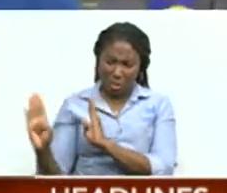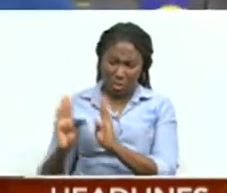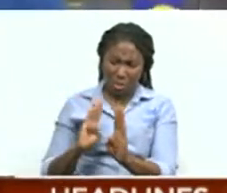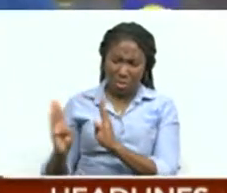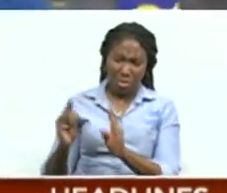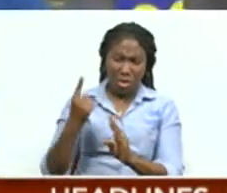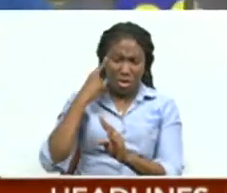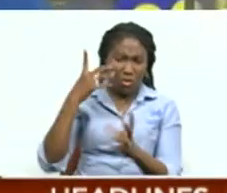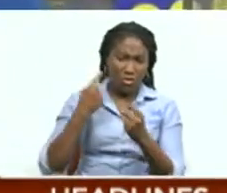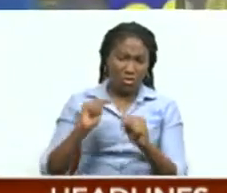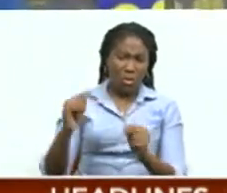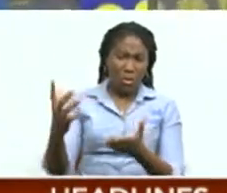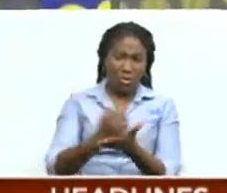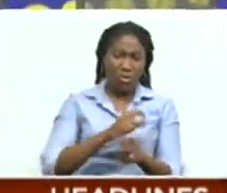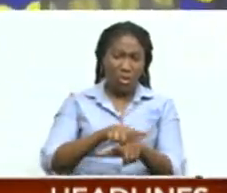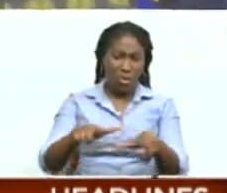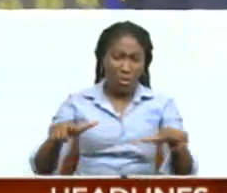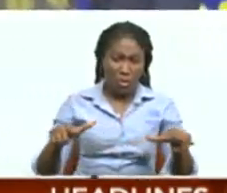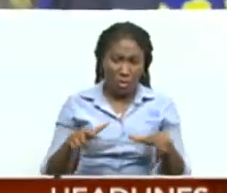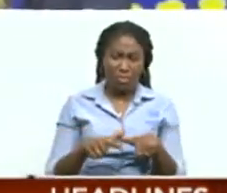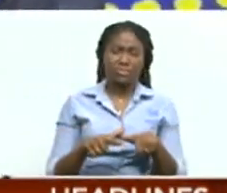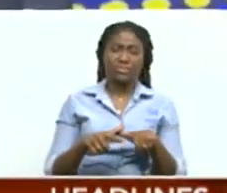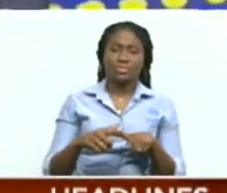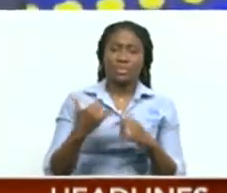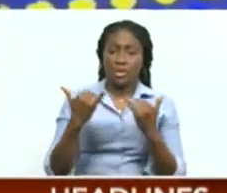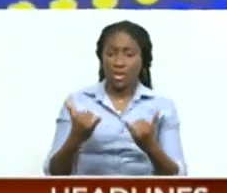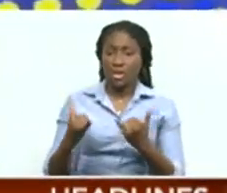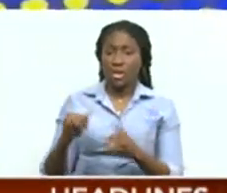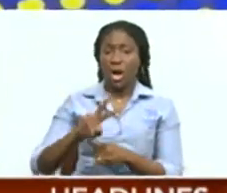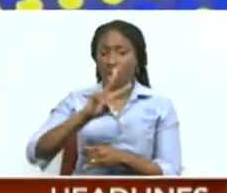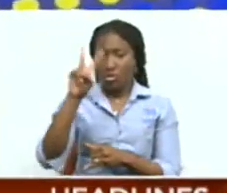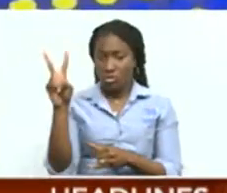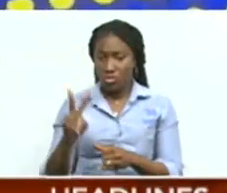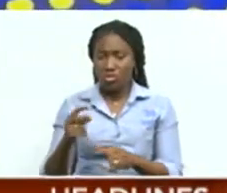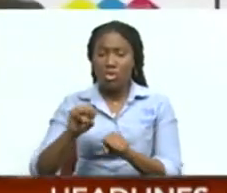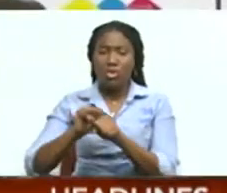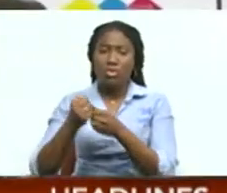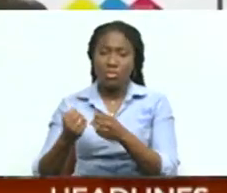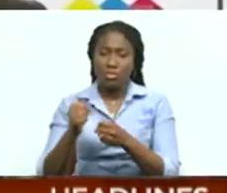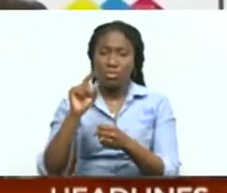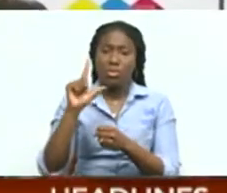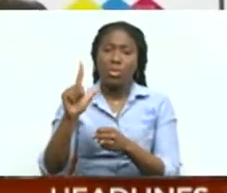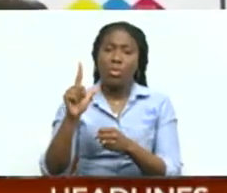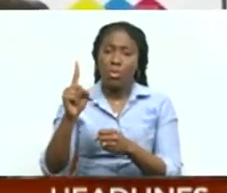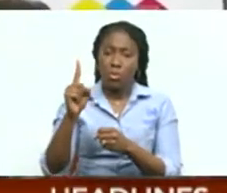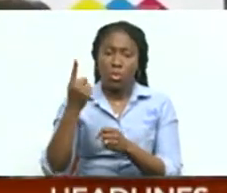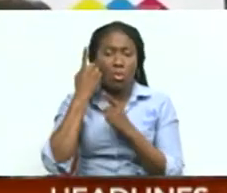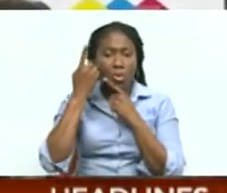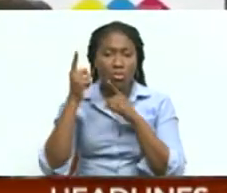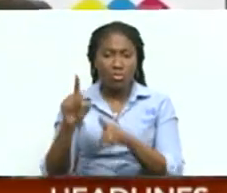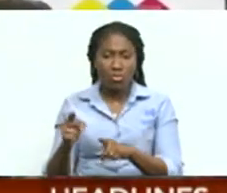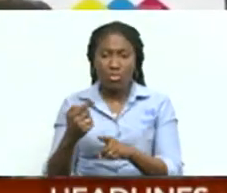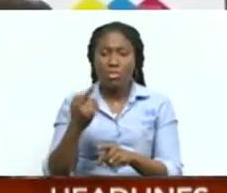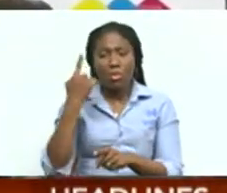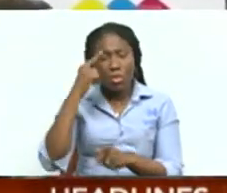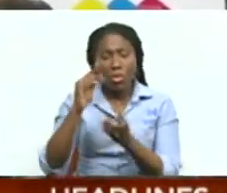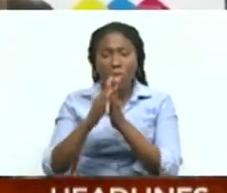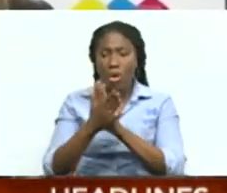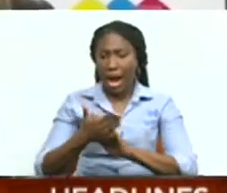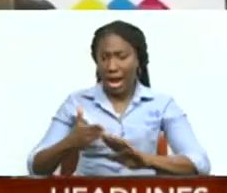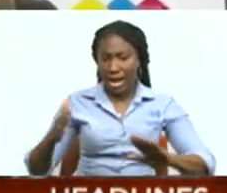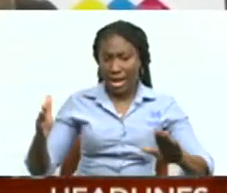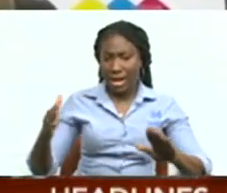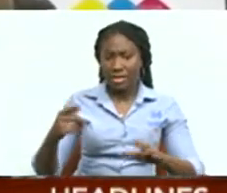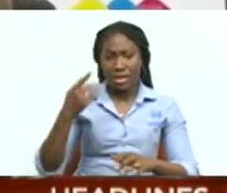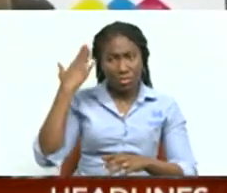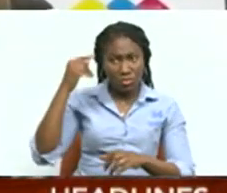region. The situation has escalated as Caracas violated the terms of the Joint Declaration for Dialogue and Peace, which was